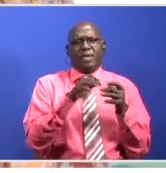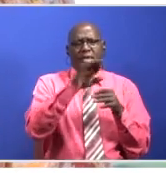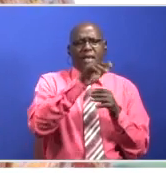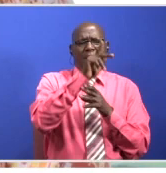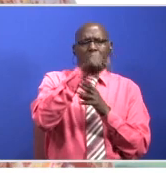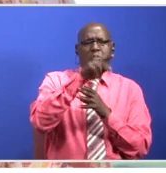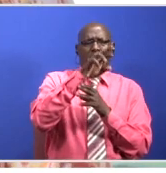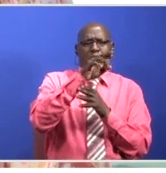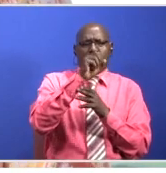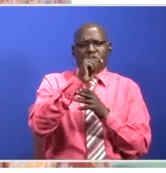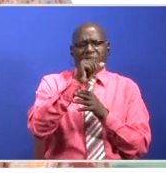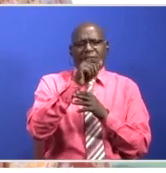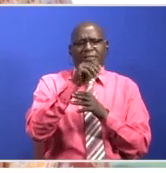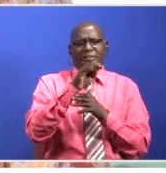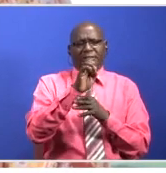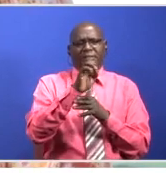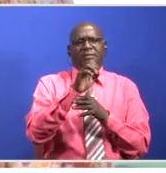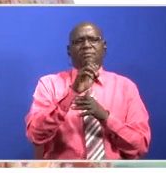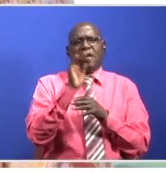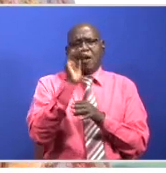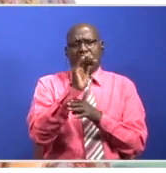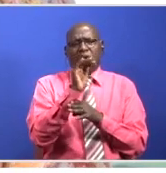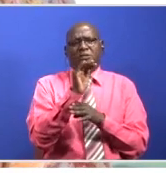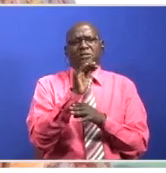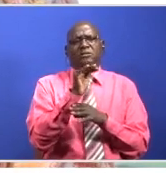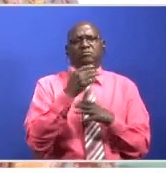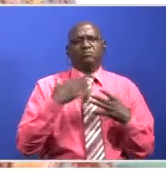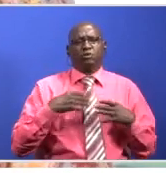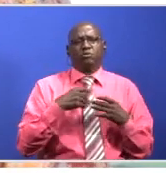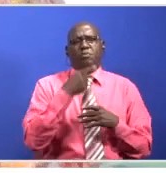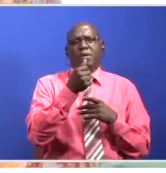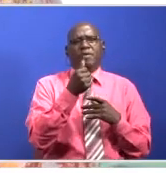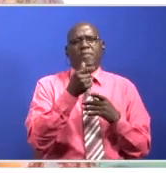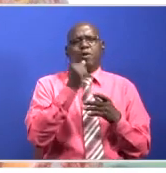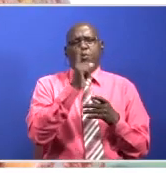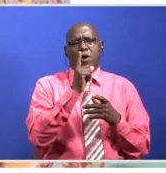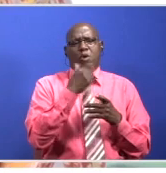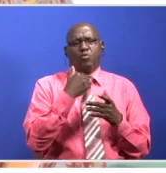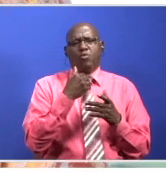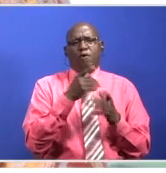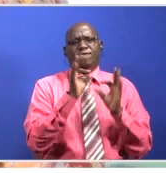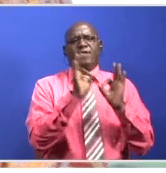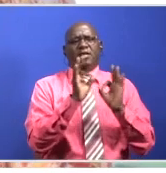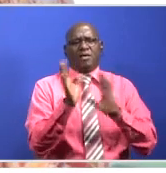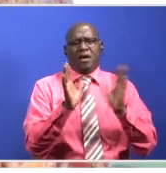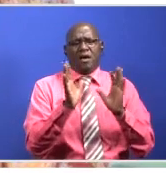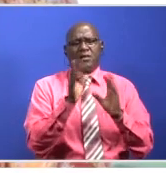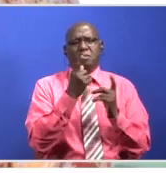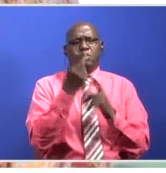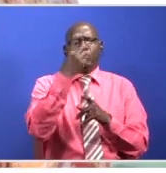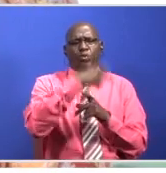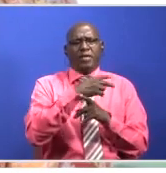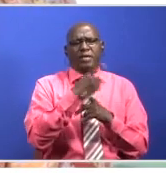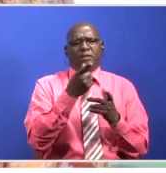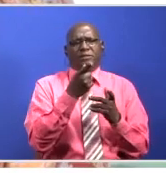people, get the tomatoes that have stayed in the market like for 2 days. Don't go for the ones that are looking very fresh, because those ones might have been